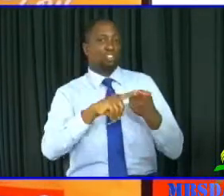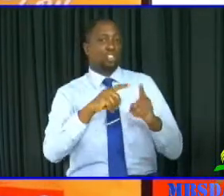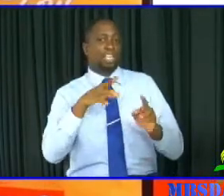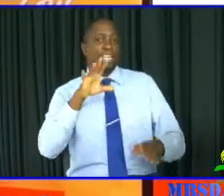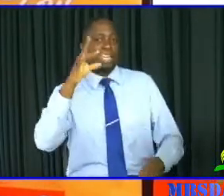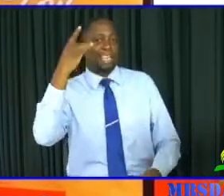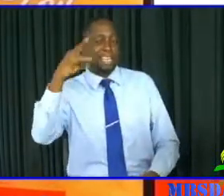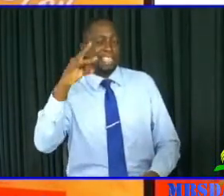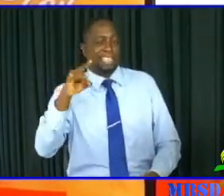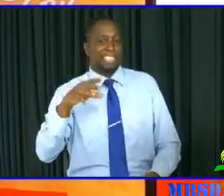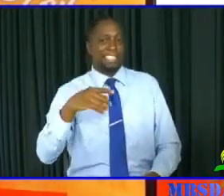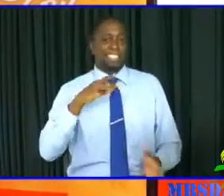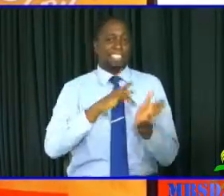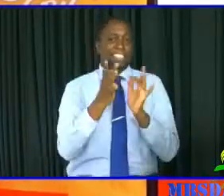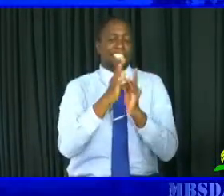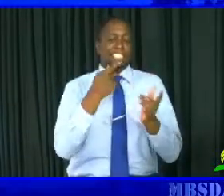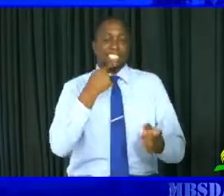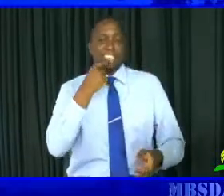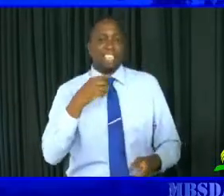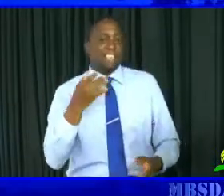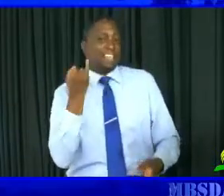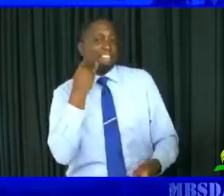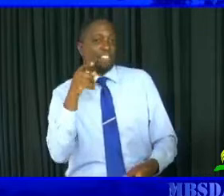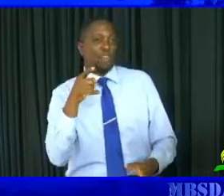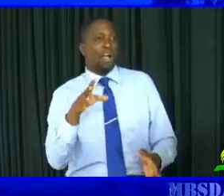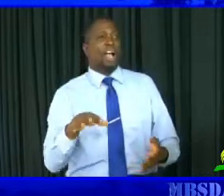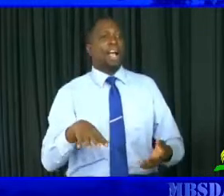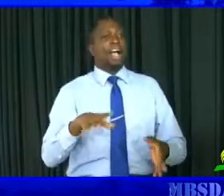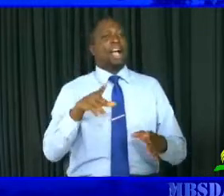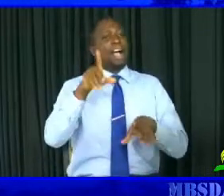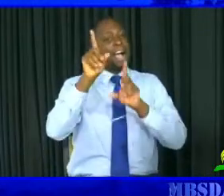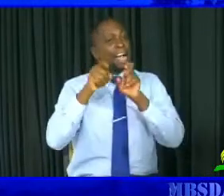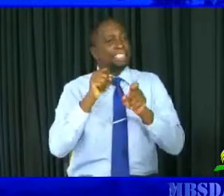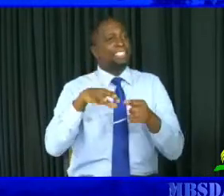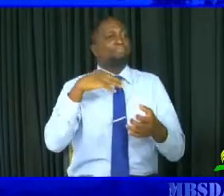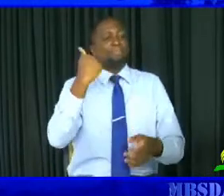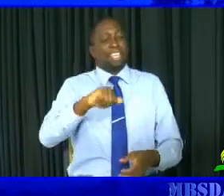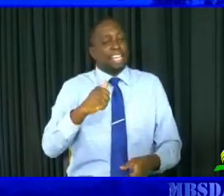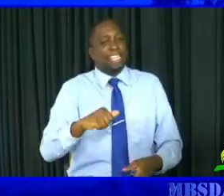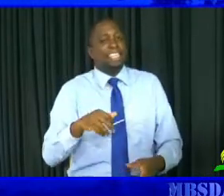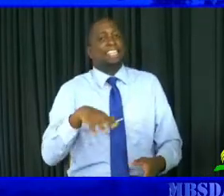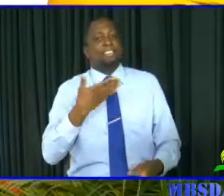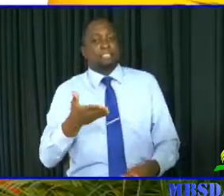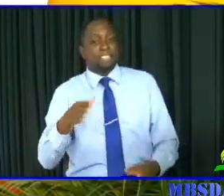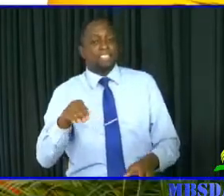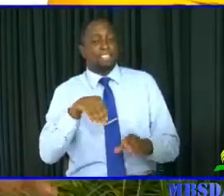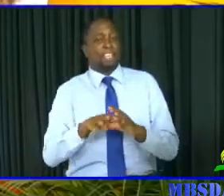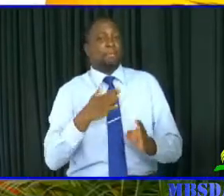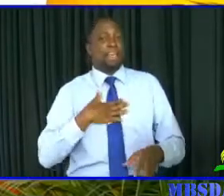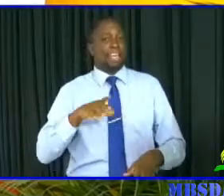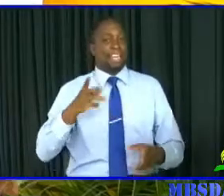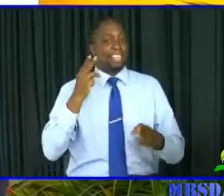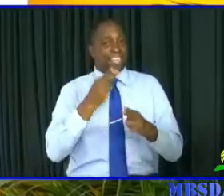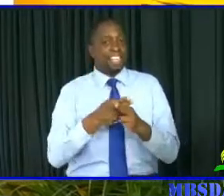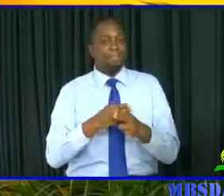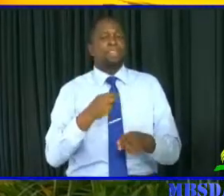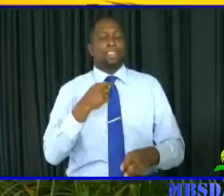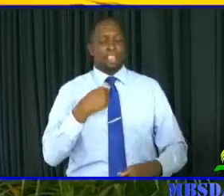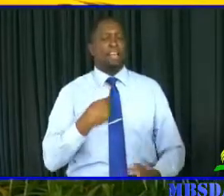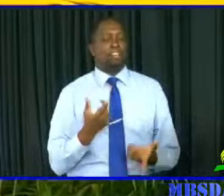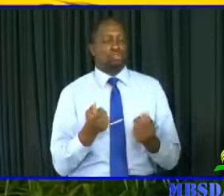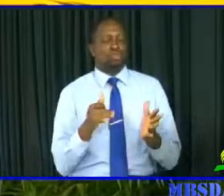ye shall ask anything in my name, I will do it. I want you to understand that elsewhere